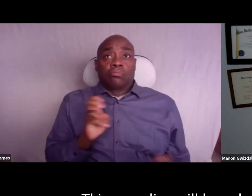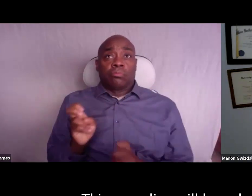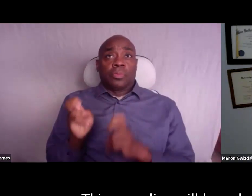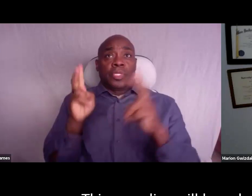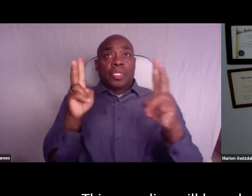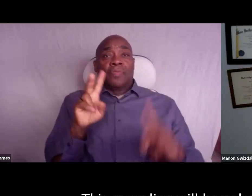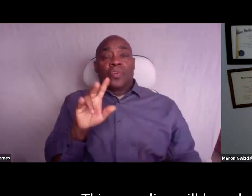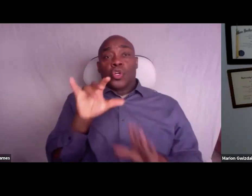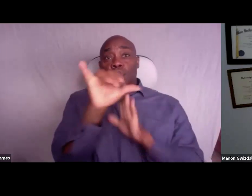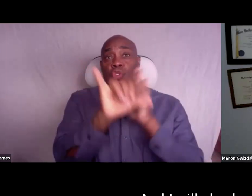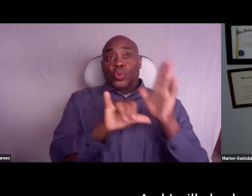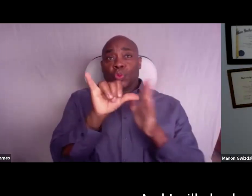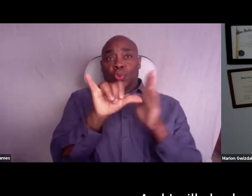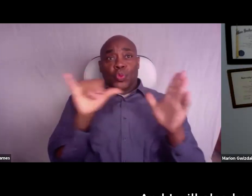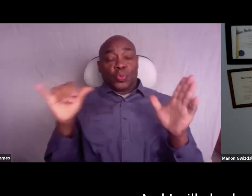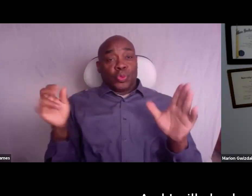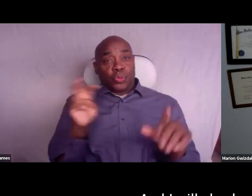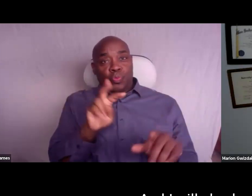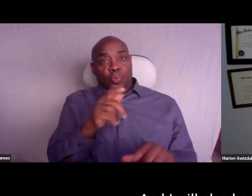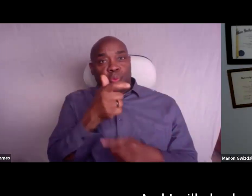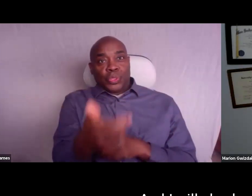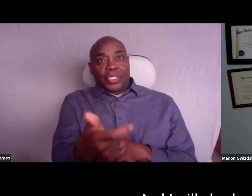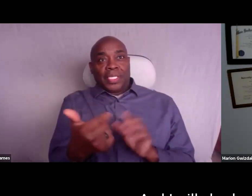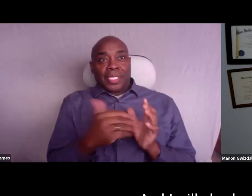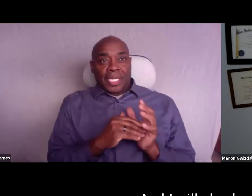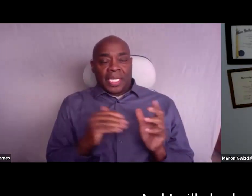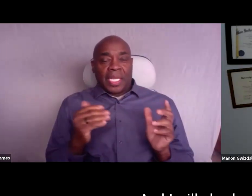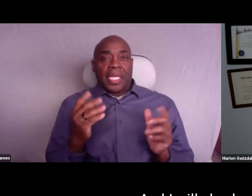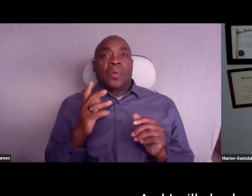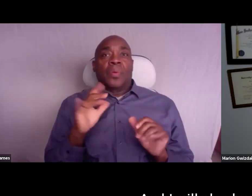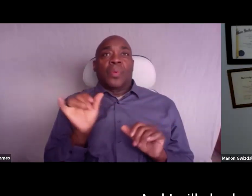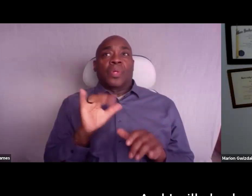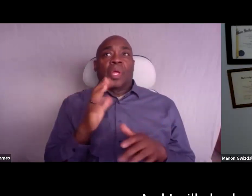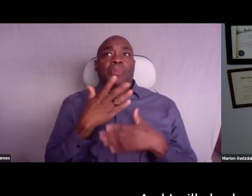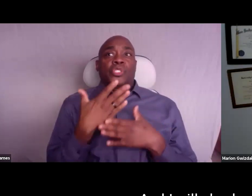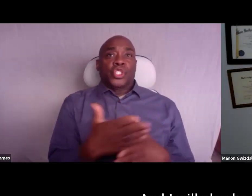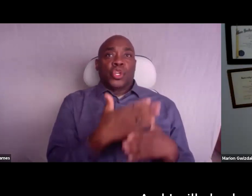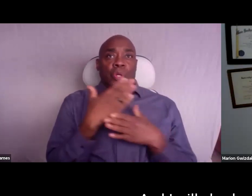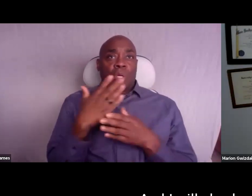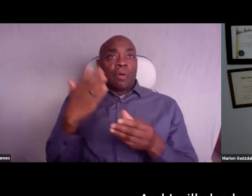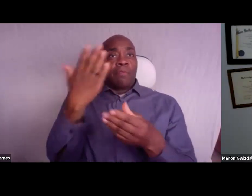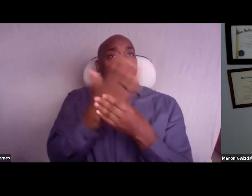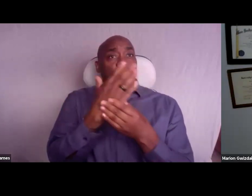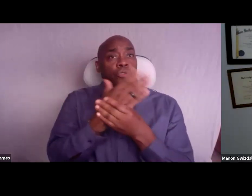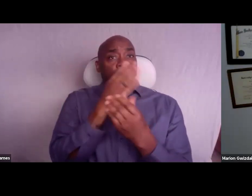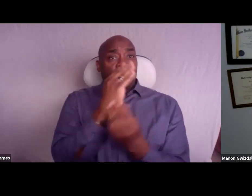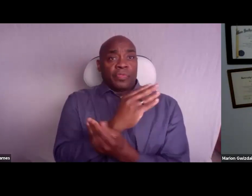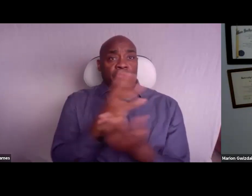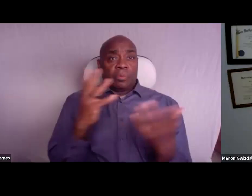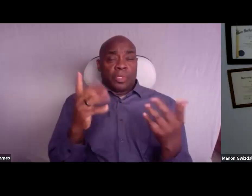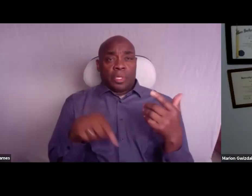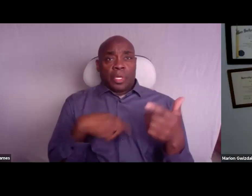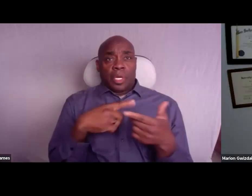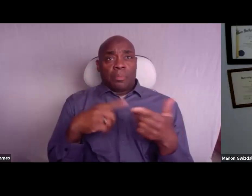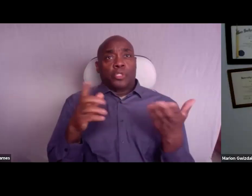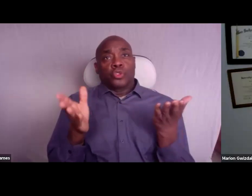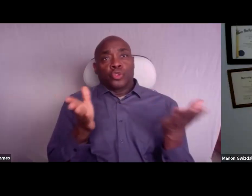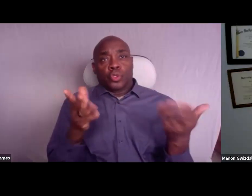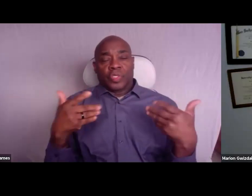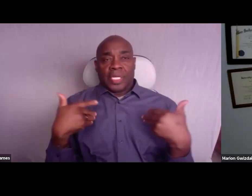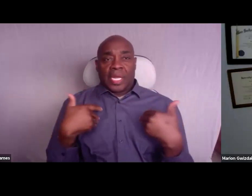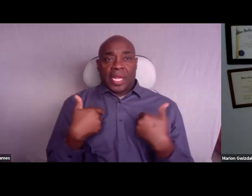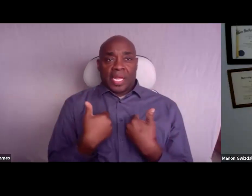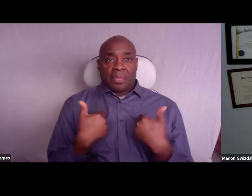you guys to revisit, and I will also be sharing a folder of information about service